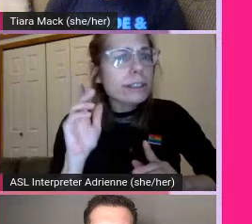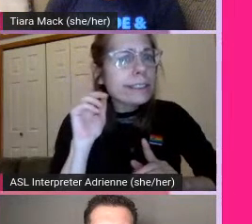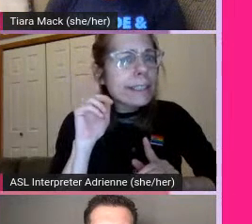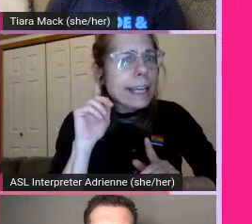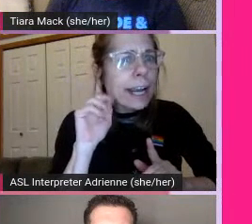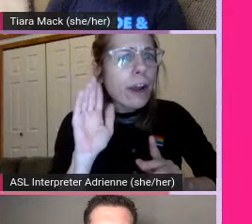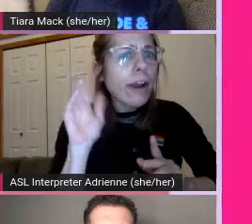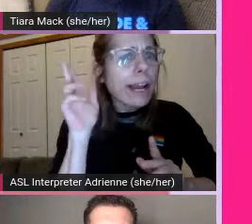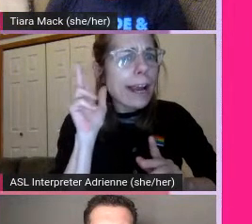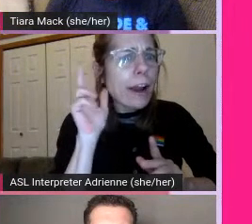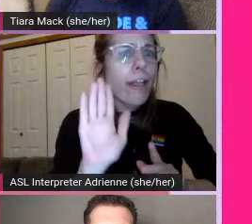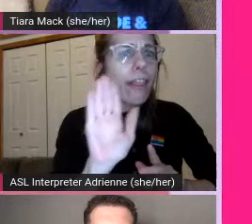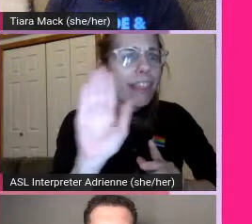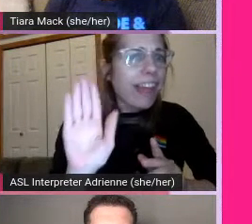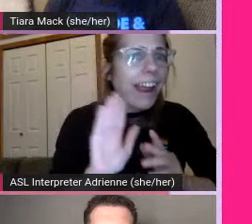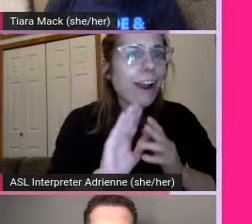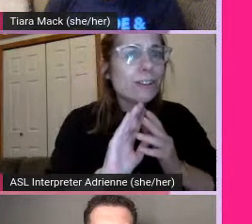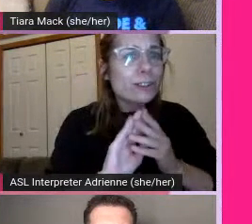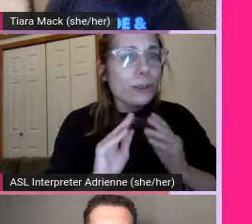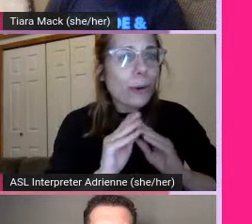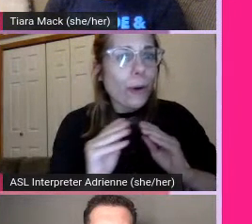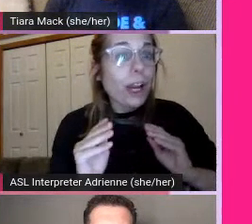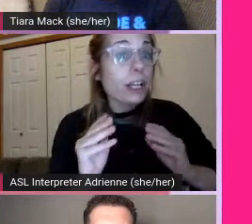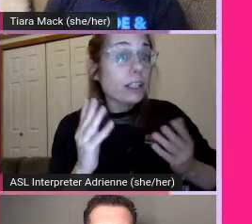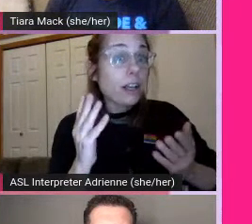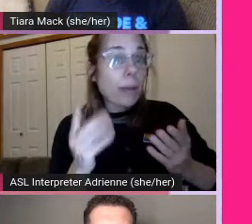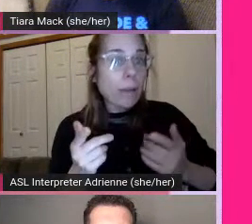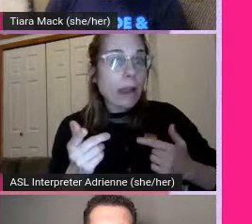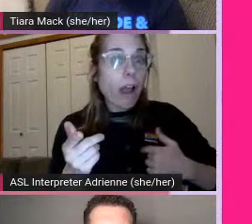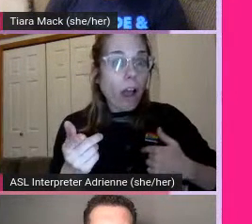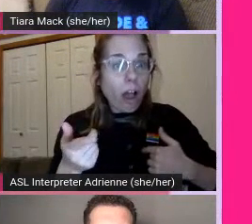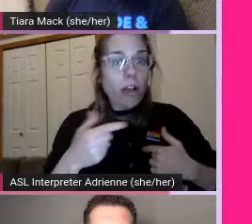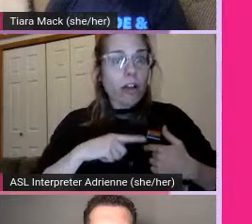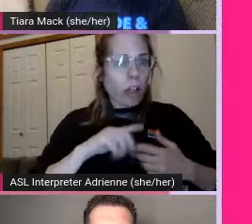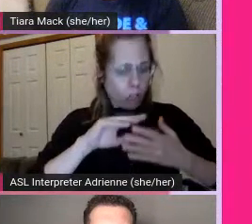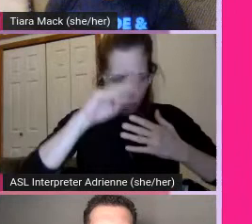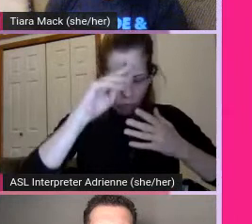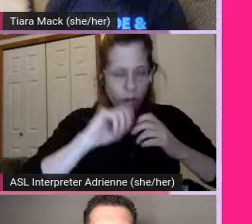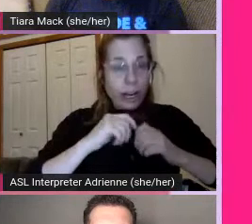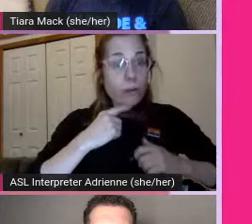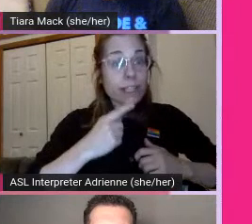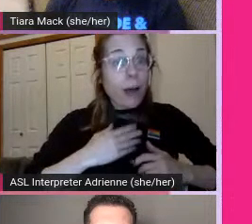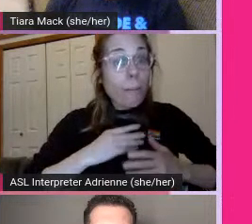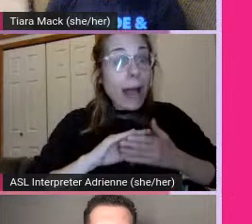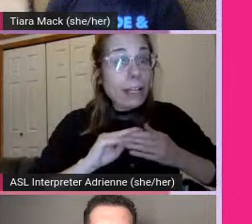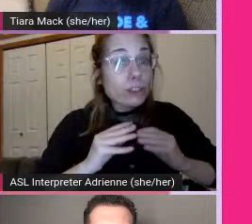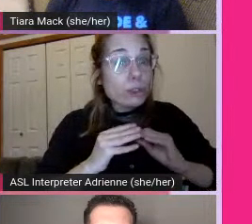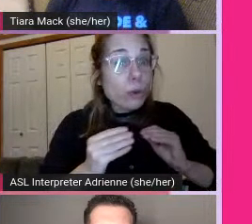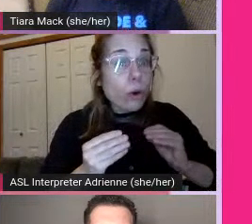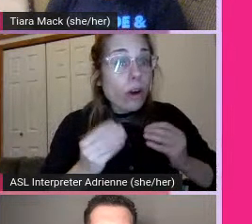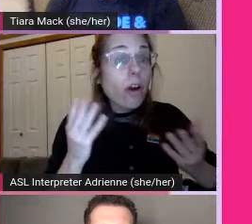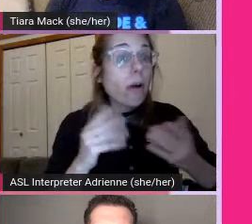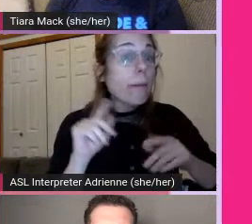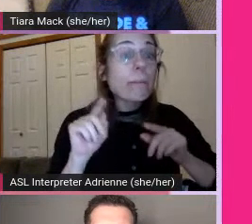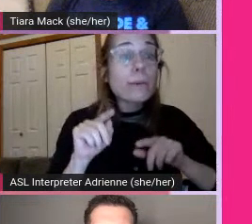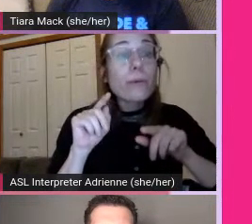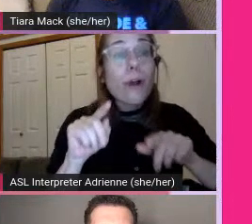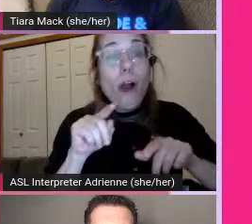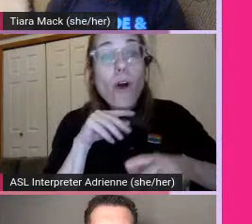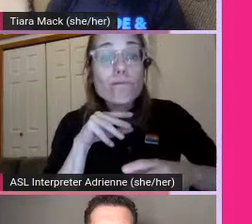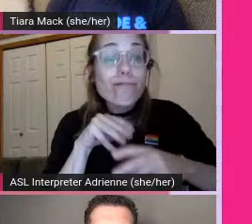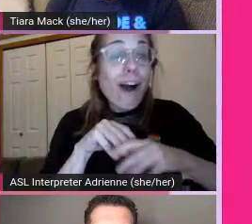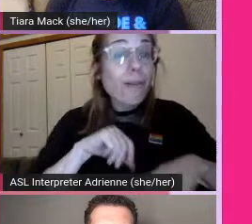looks like participating in a pride parade, or it looks like sharing your personal feelings